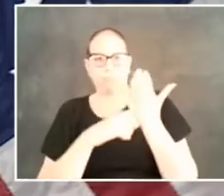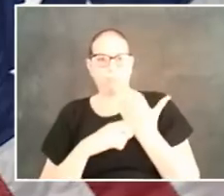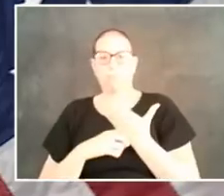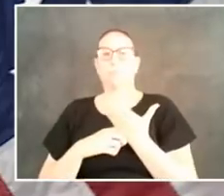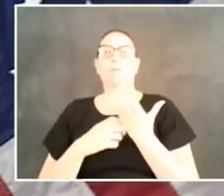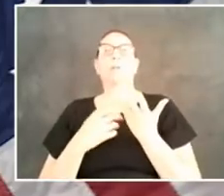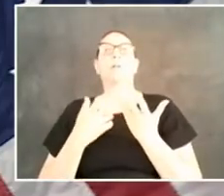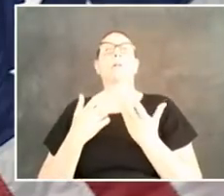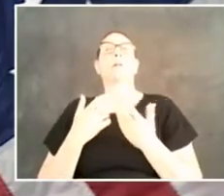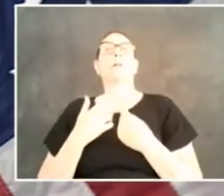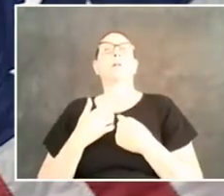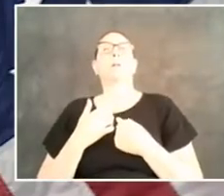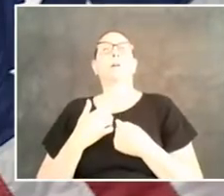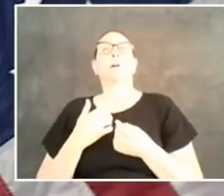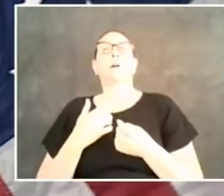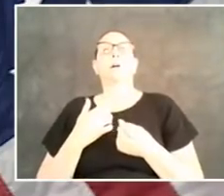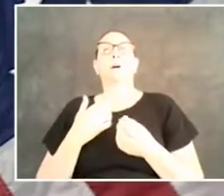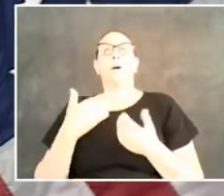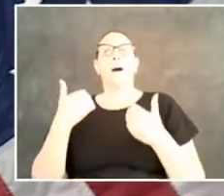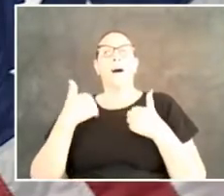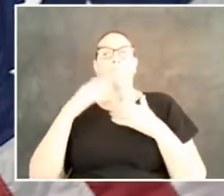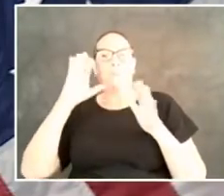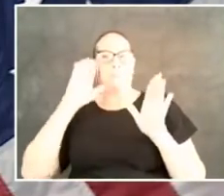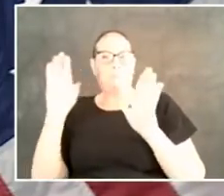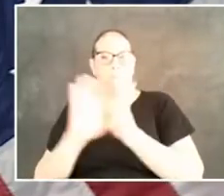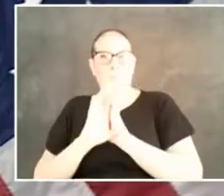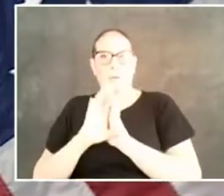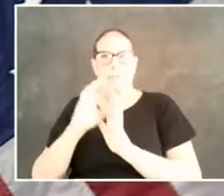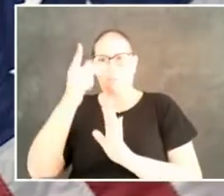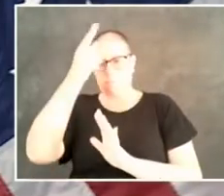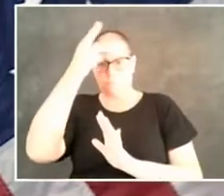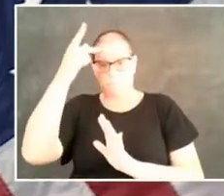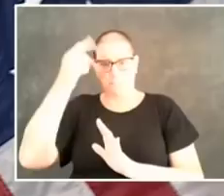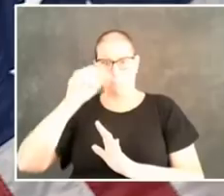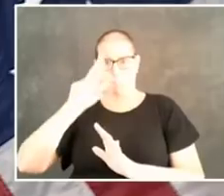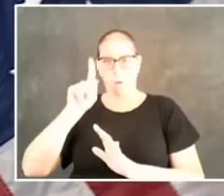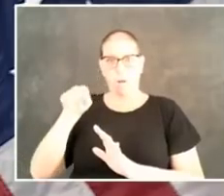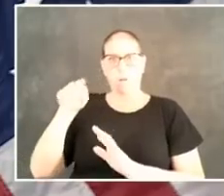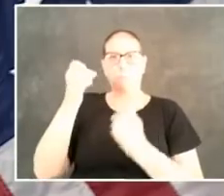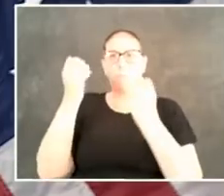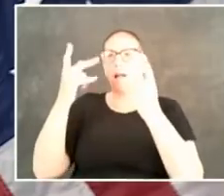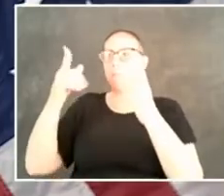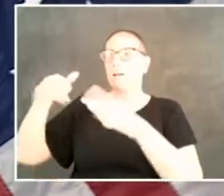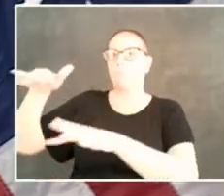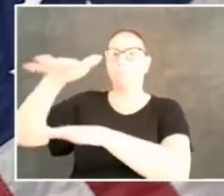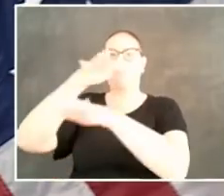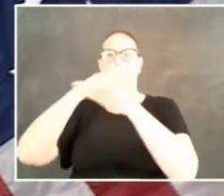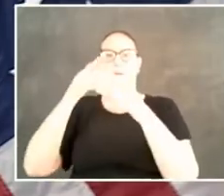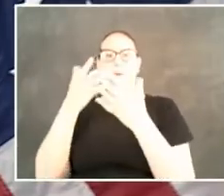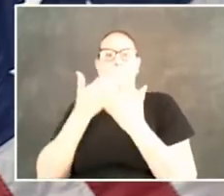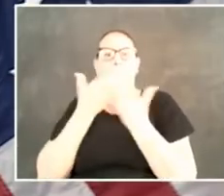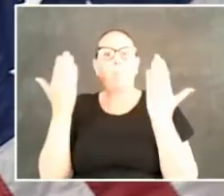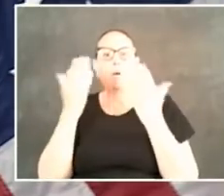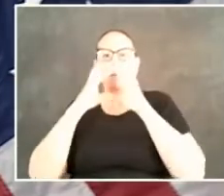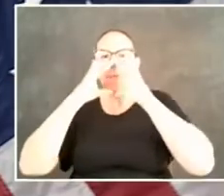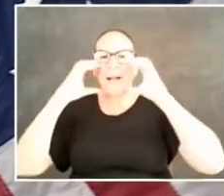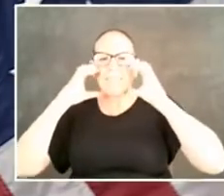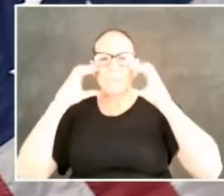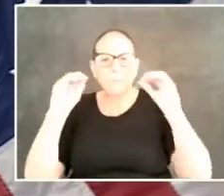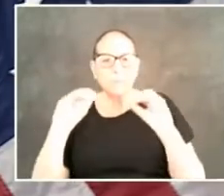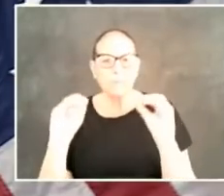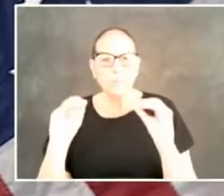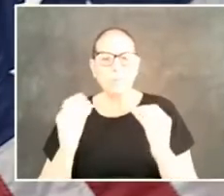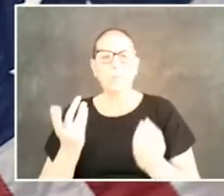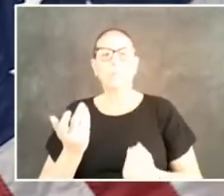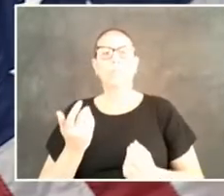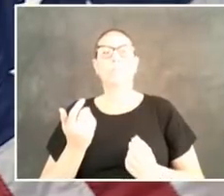Twitter comment. Assemblyman Simcha Eichenstein wrote, yet Hasidim were aggressively slapped with summonses of up to $1,000 for not wearing a mask, tale of two